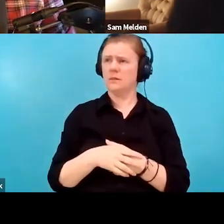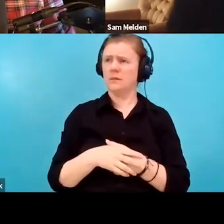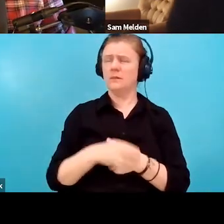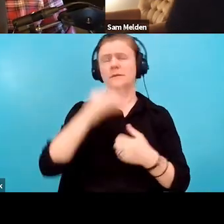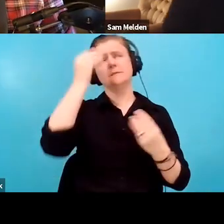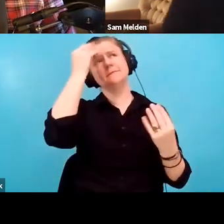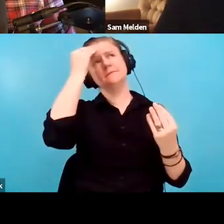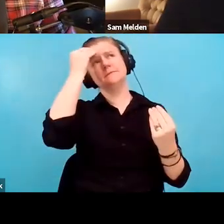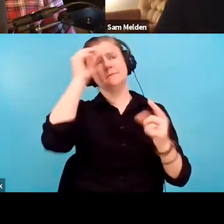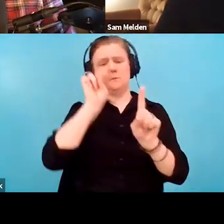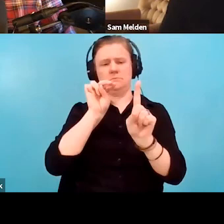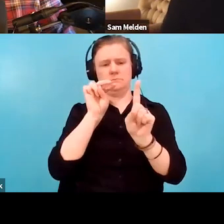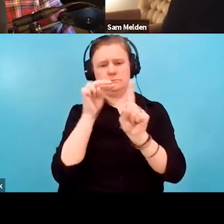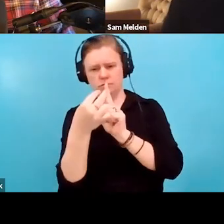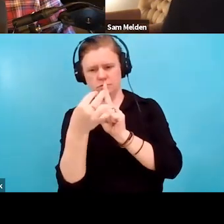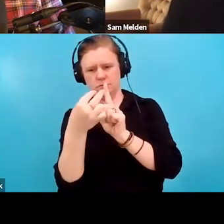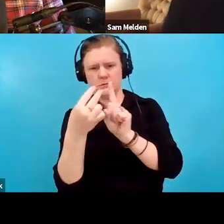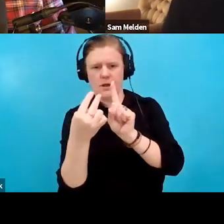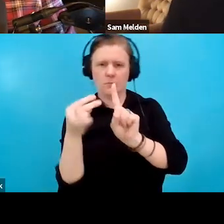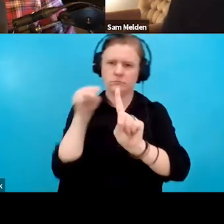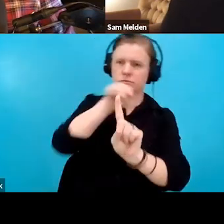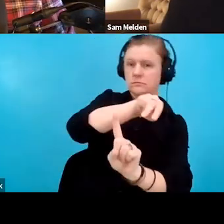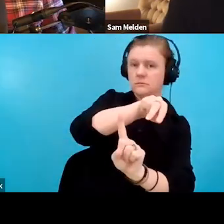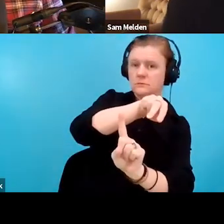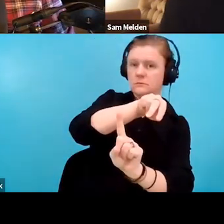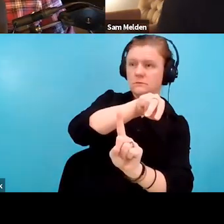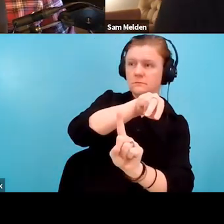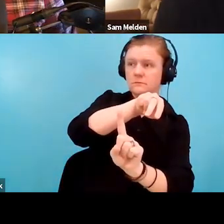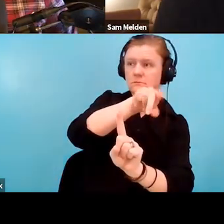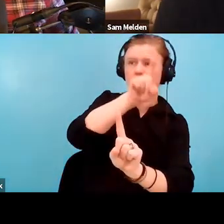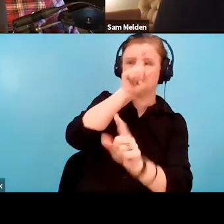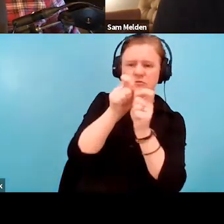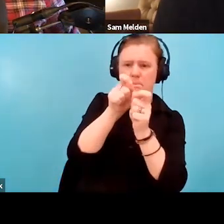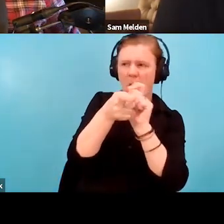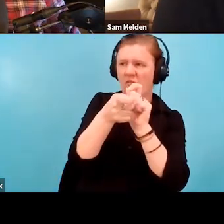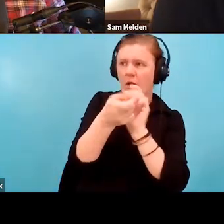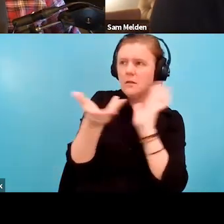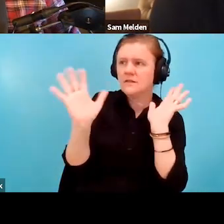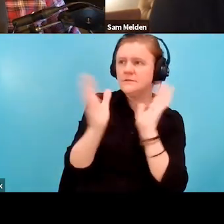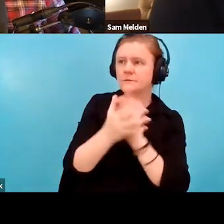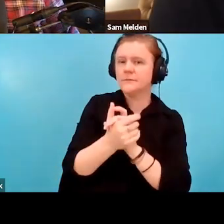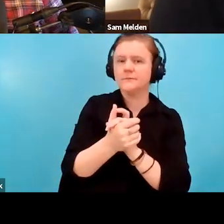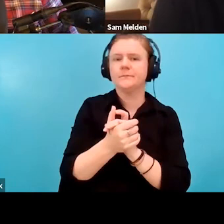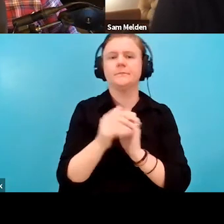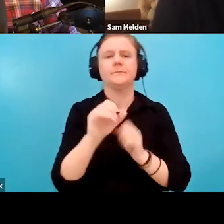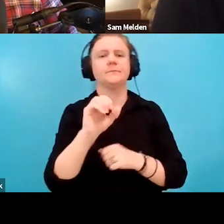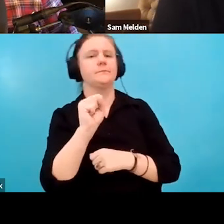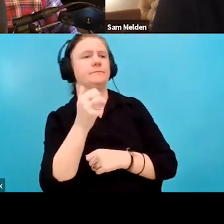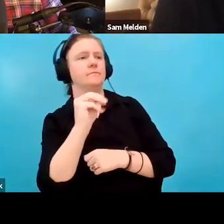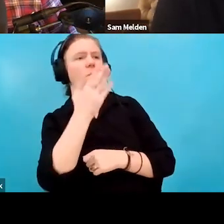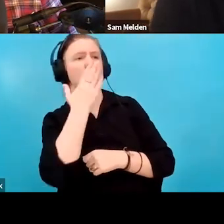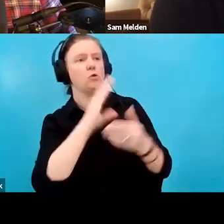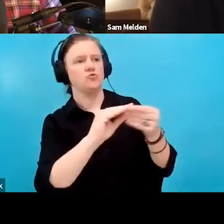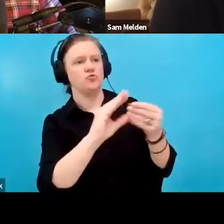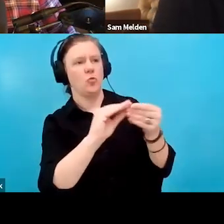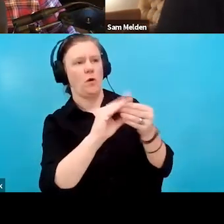it from other people's perspectives or from your own perspective, just modified slightly. Yeah. I think that's a great story, and I